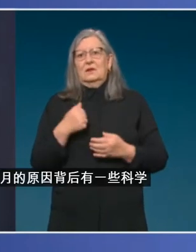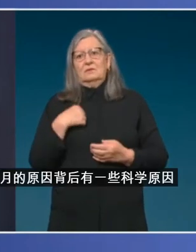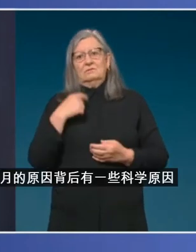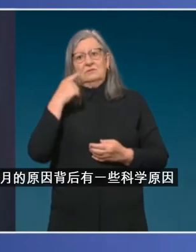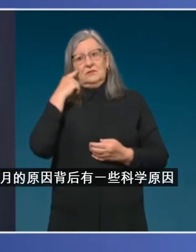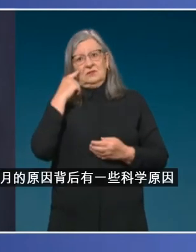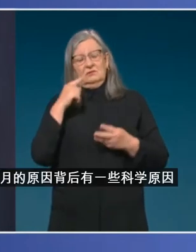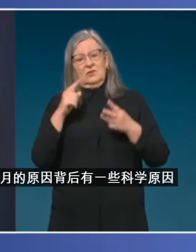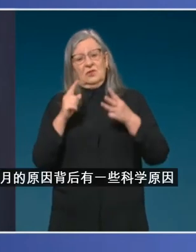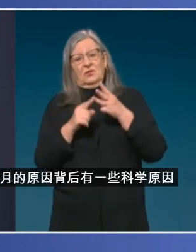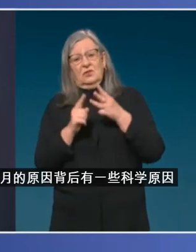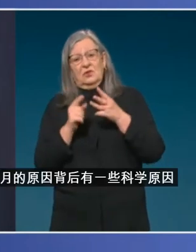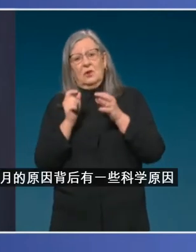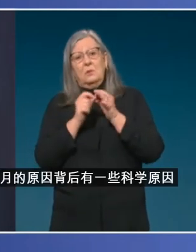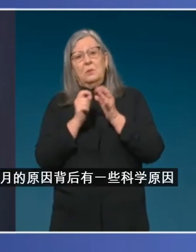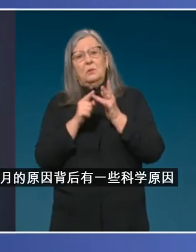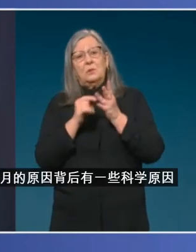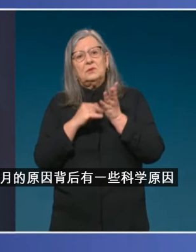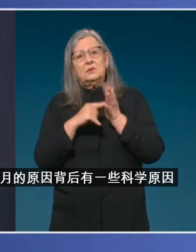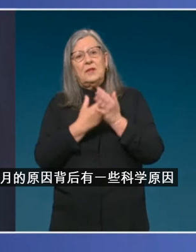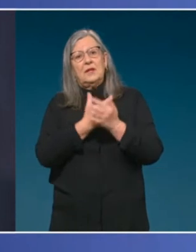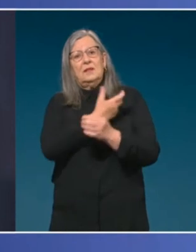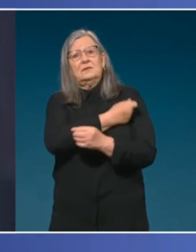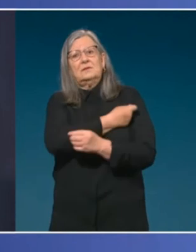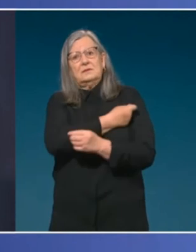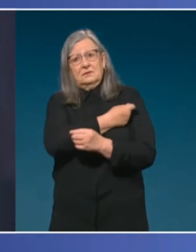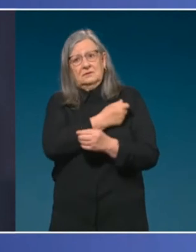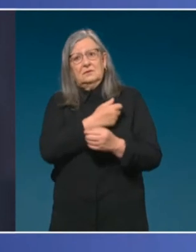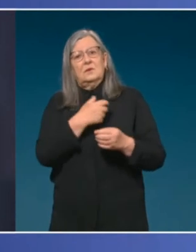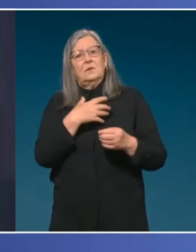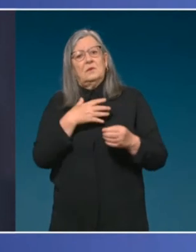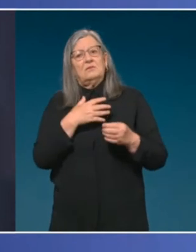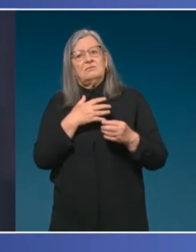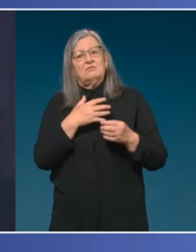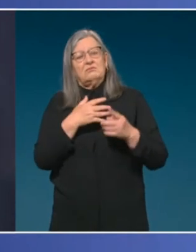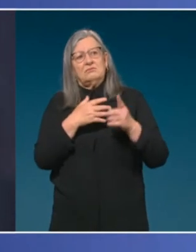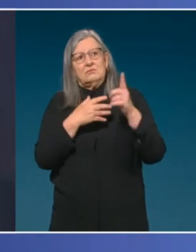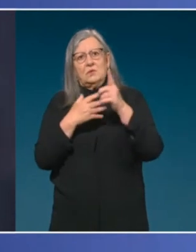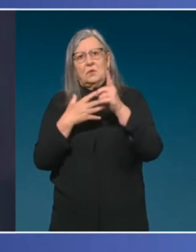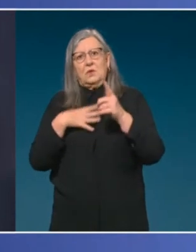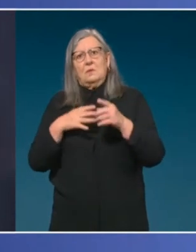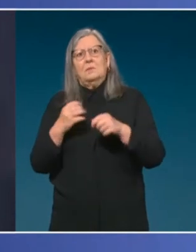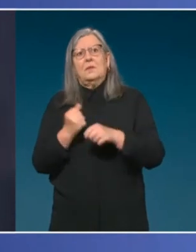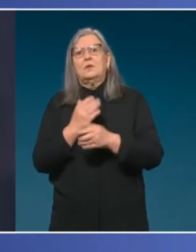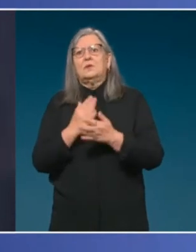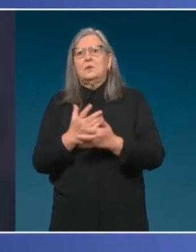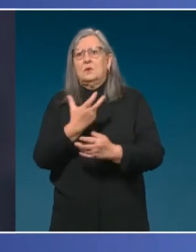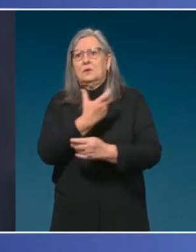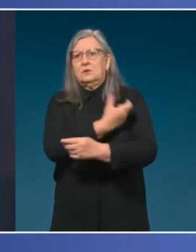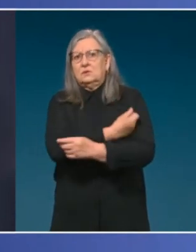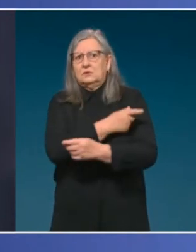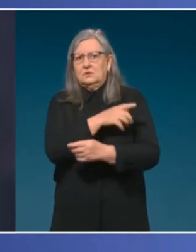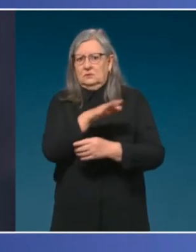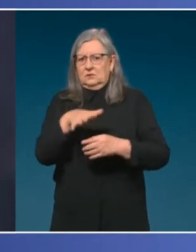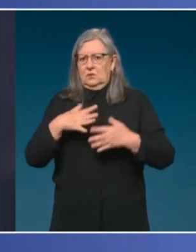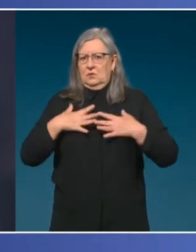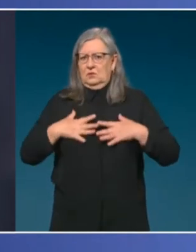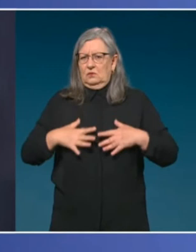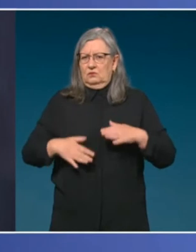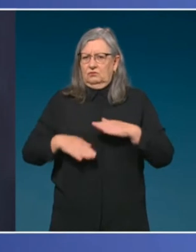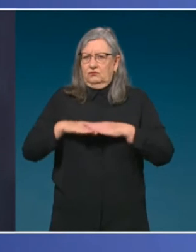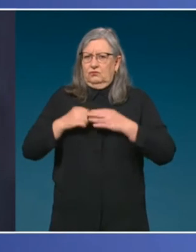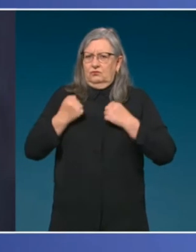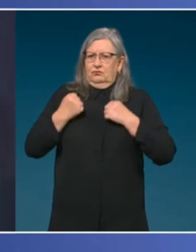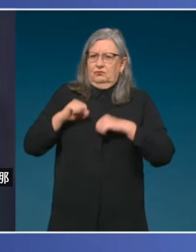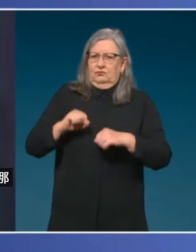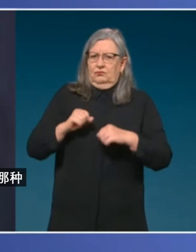scientific reasons behind the reason for a delay in a booster, more than 3 months, but it's a balance, and that's exactly